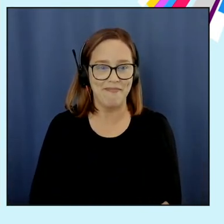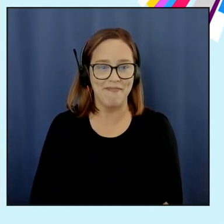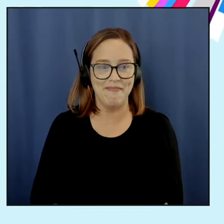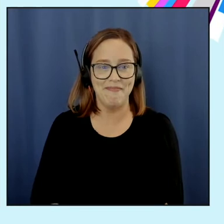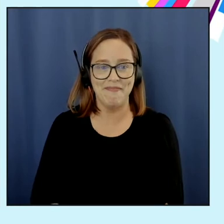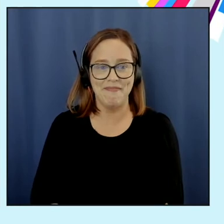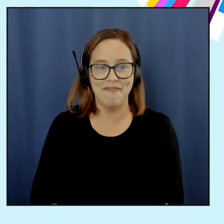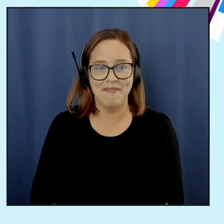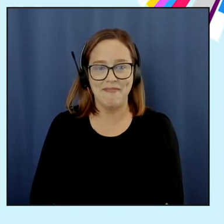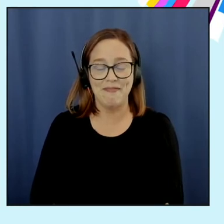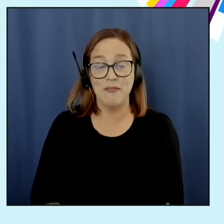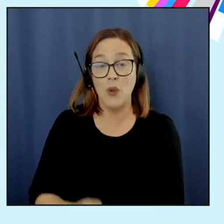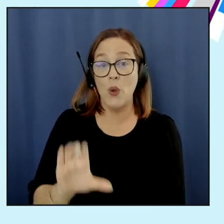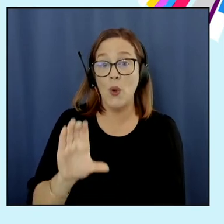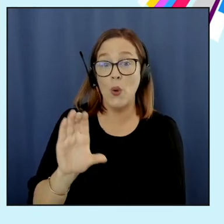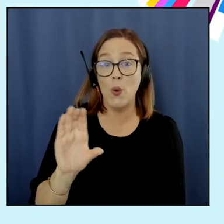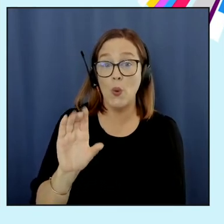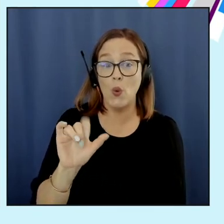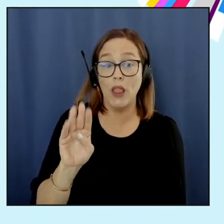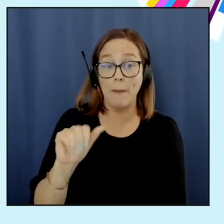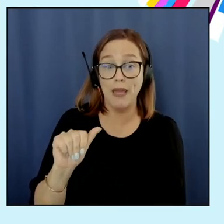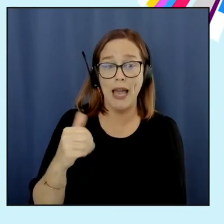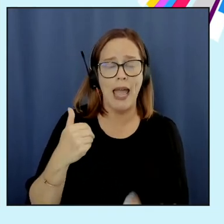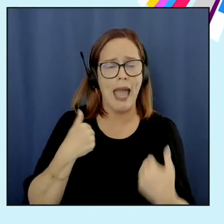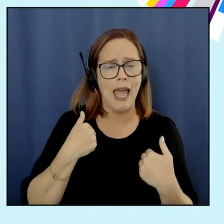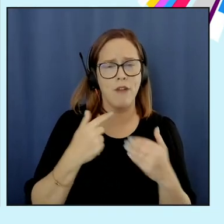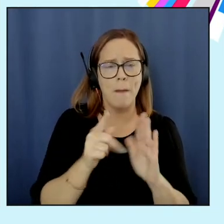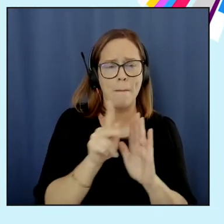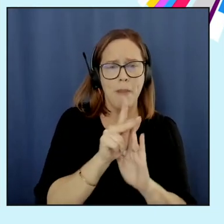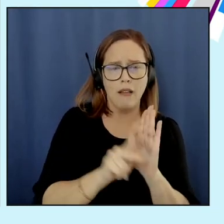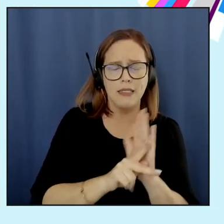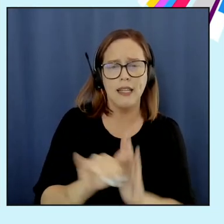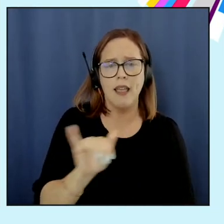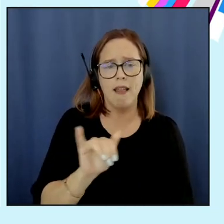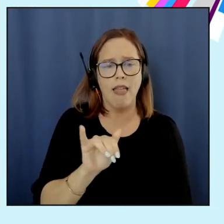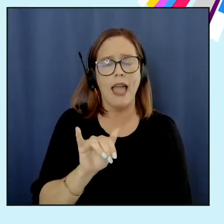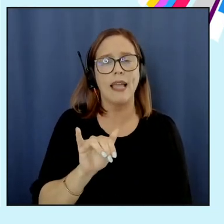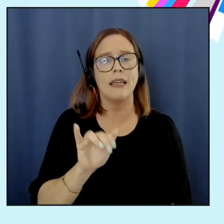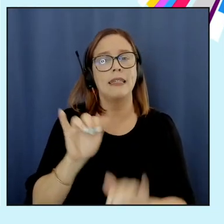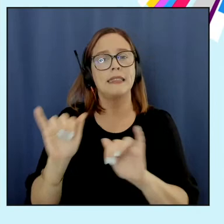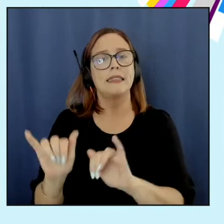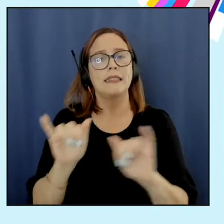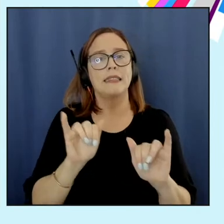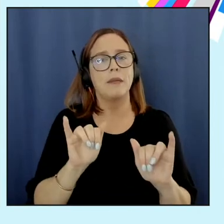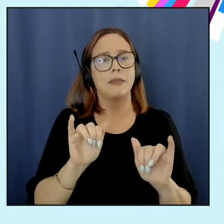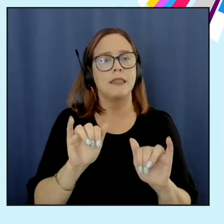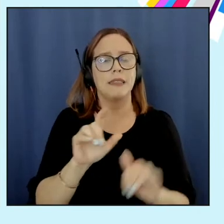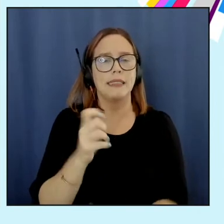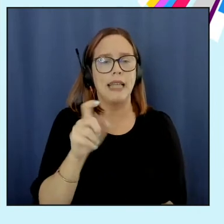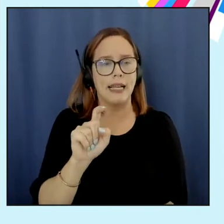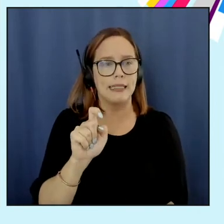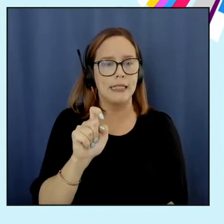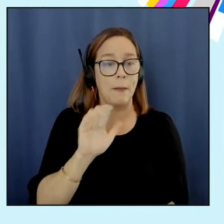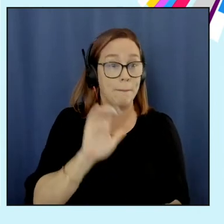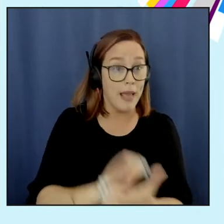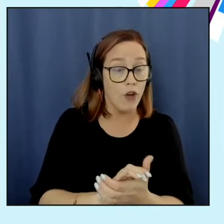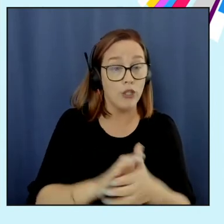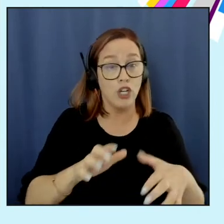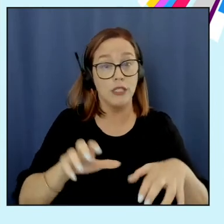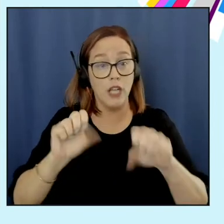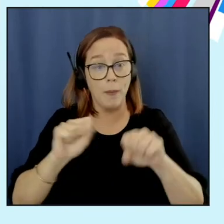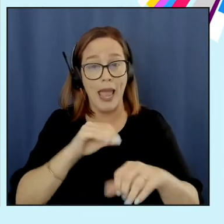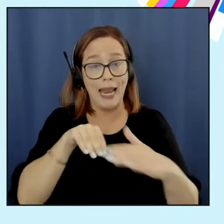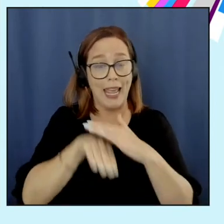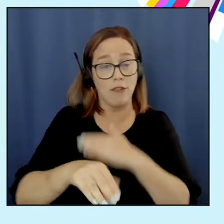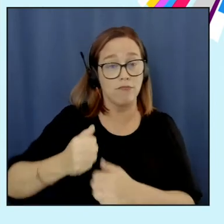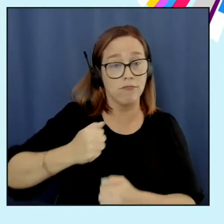Colombia has unliberal policies like same-sex marriage, same-sex adoption, even entry into the armed force are